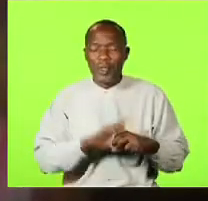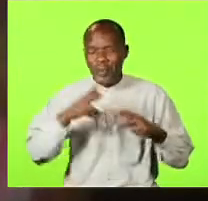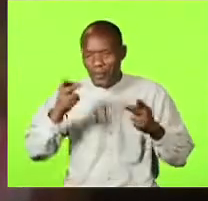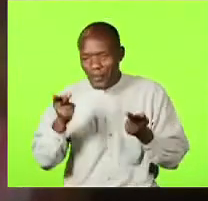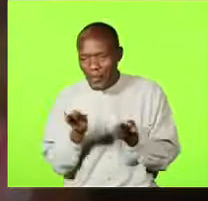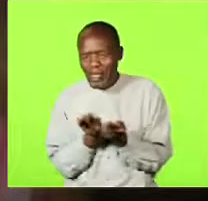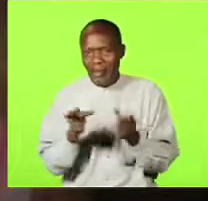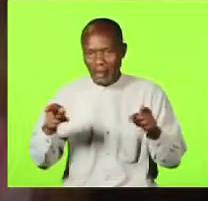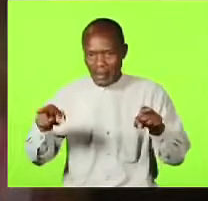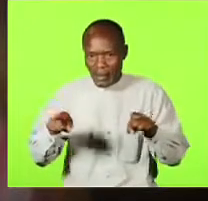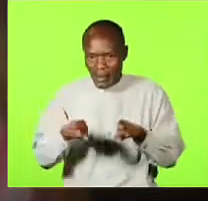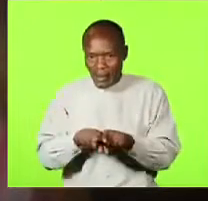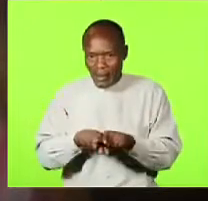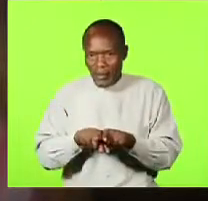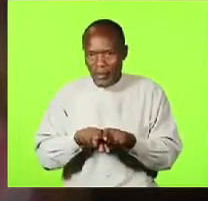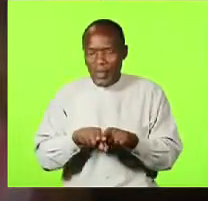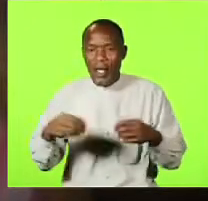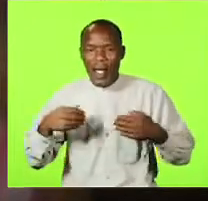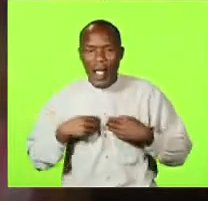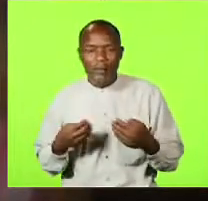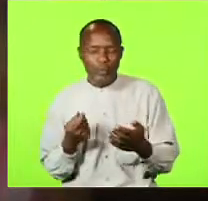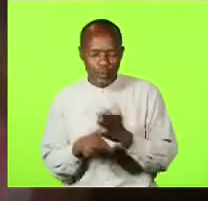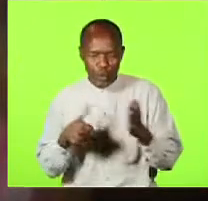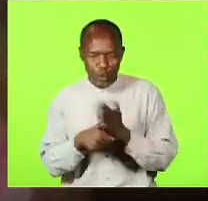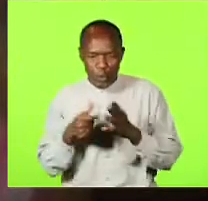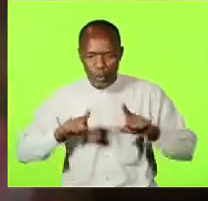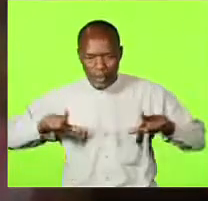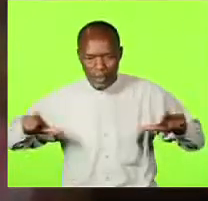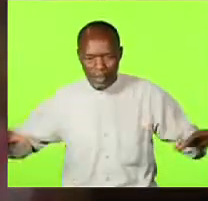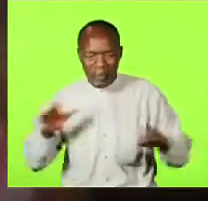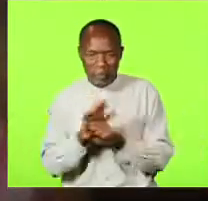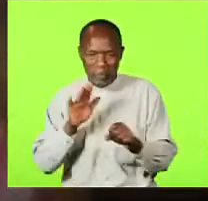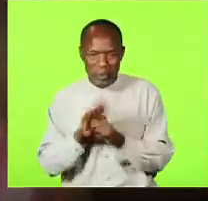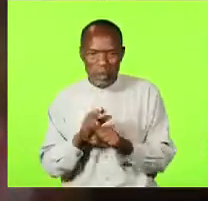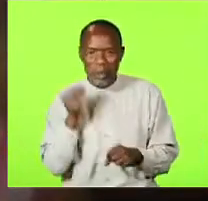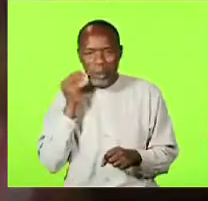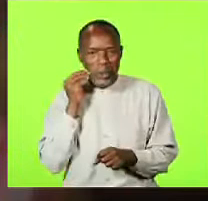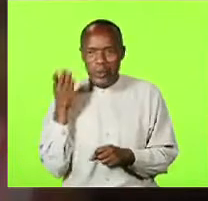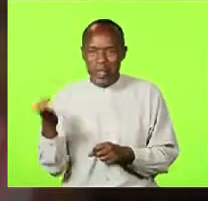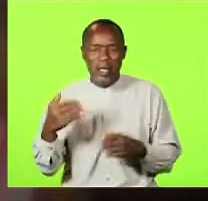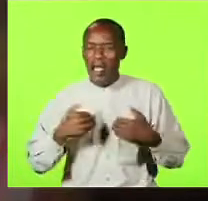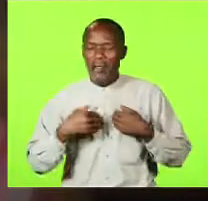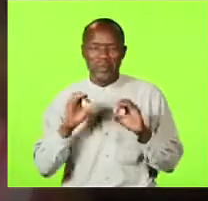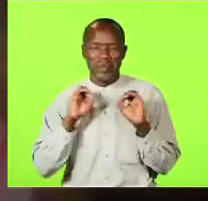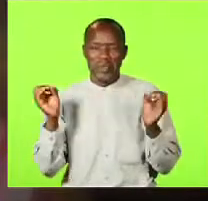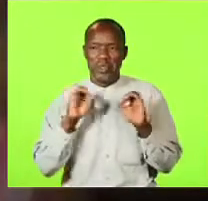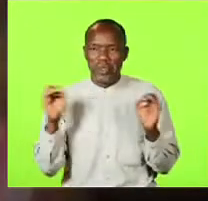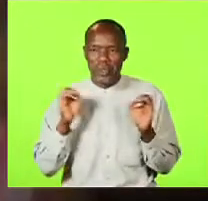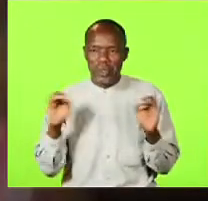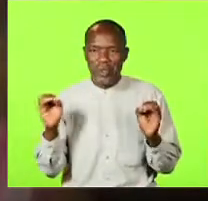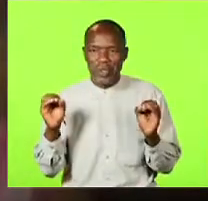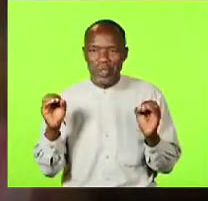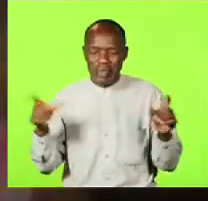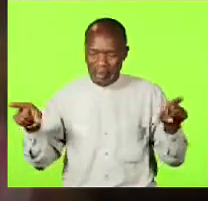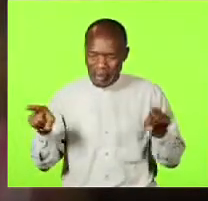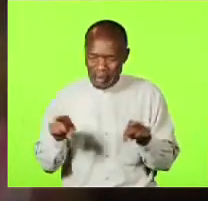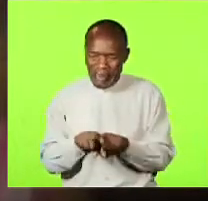is affected by land issues, most of those people are squatters. It's an area that is affected by violent extremism.